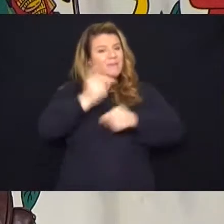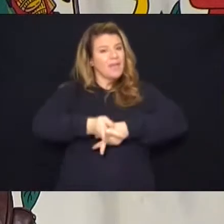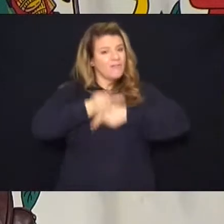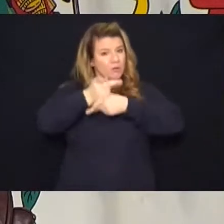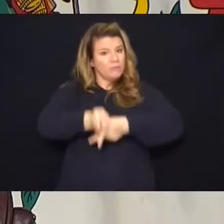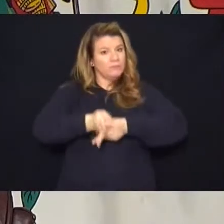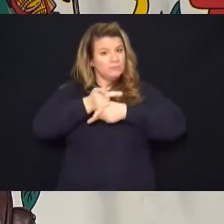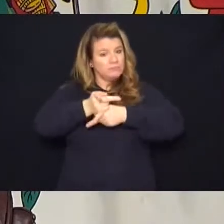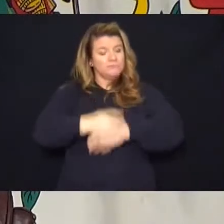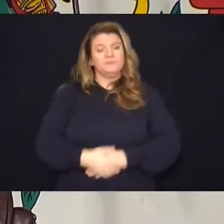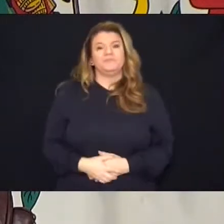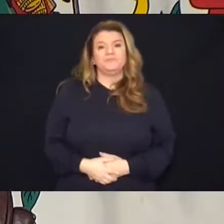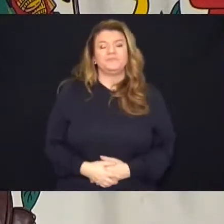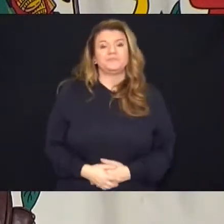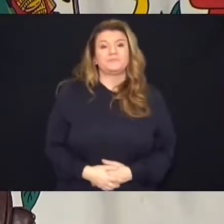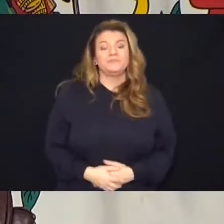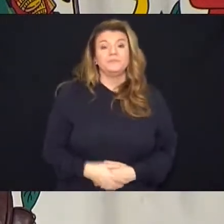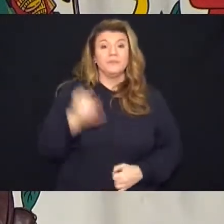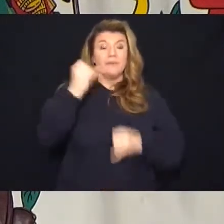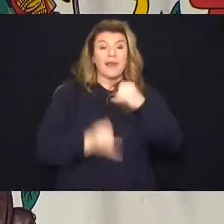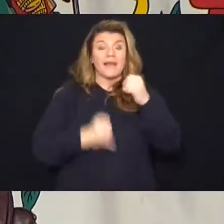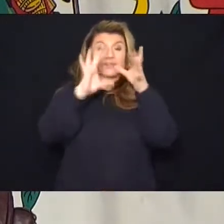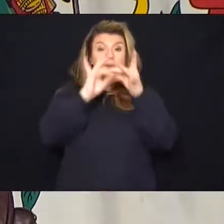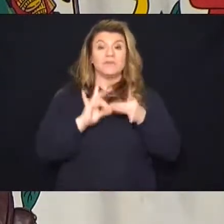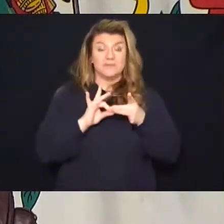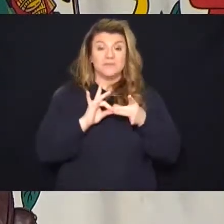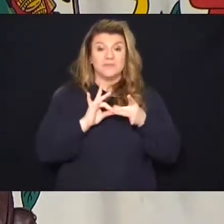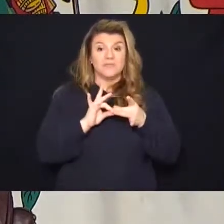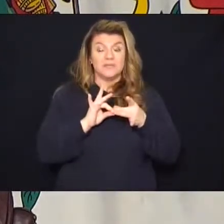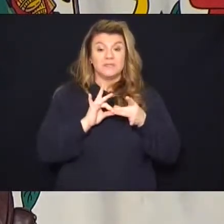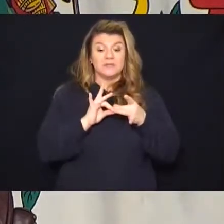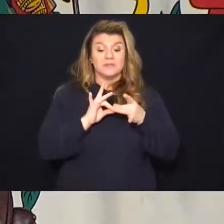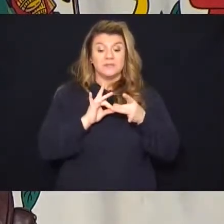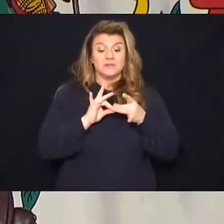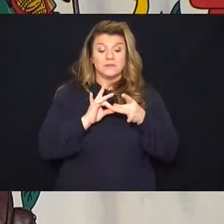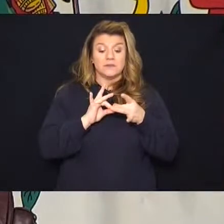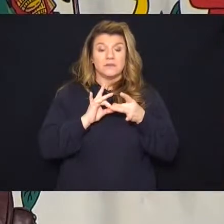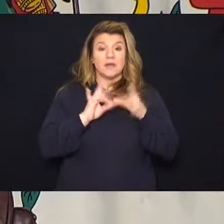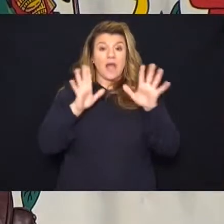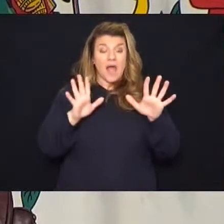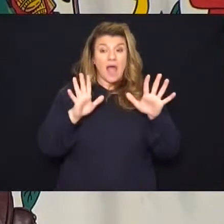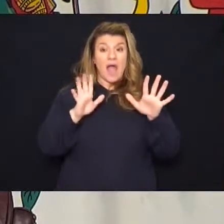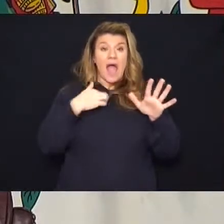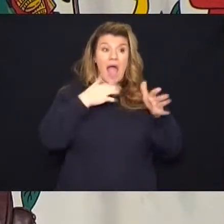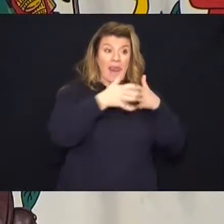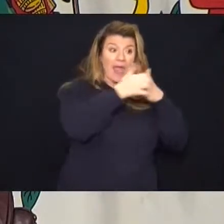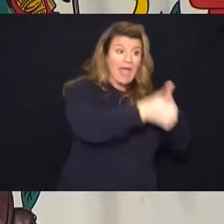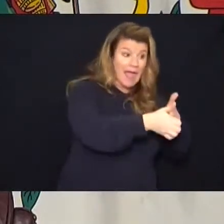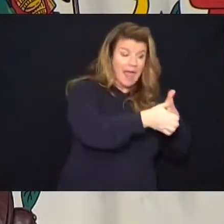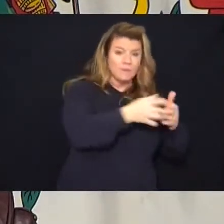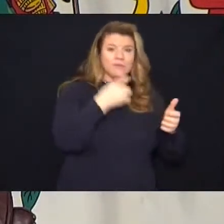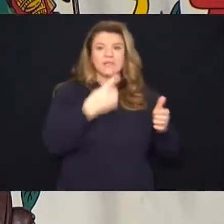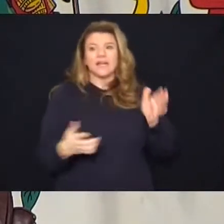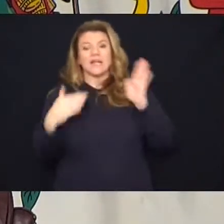careful. Last thing I've got is just this, is what I led off with is to tell you that